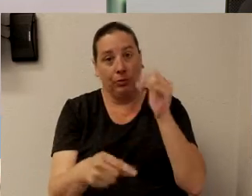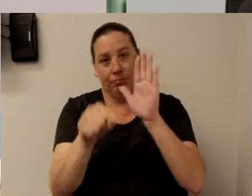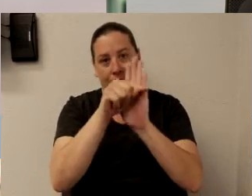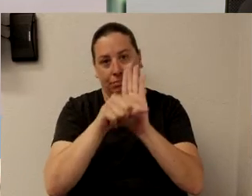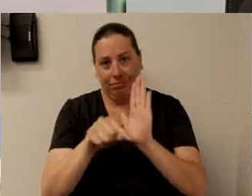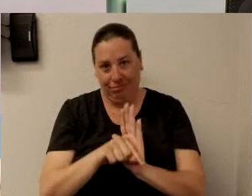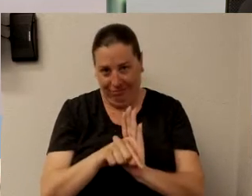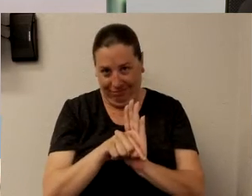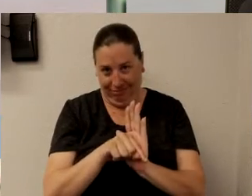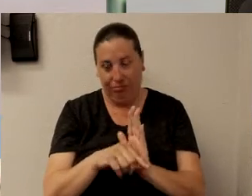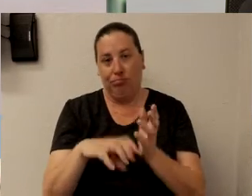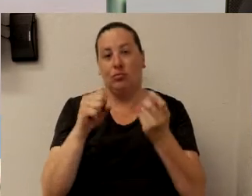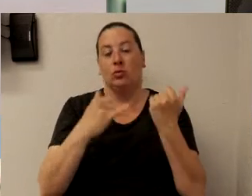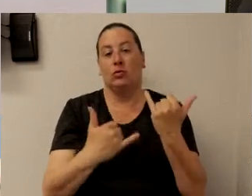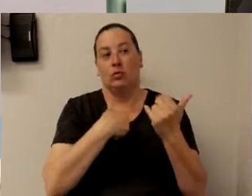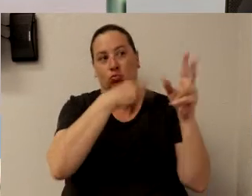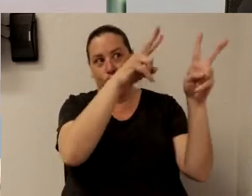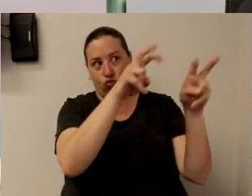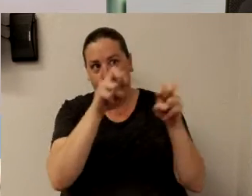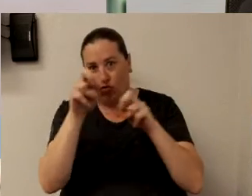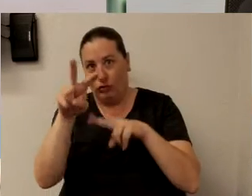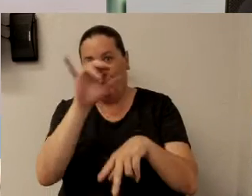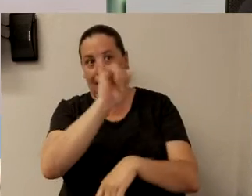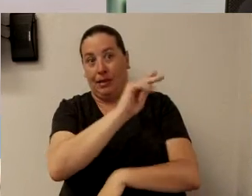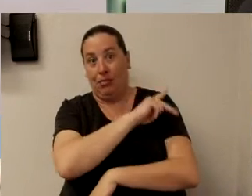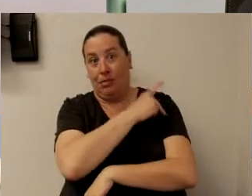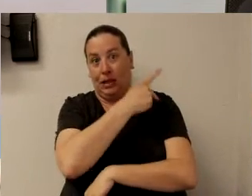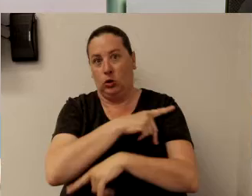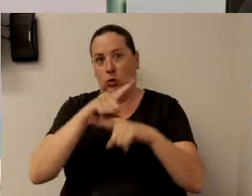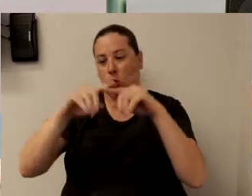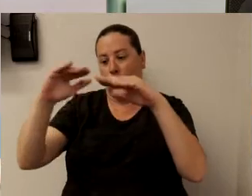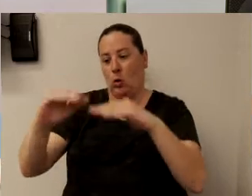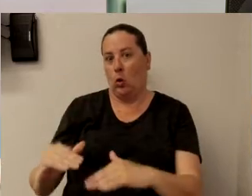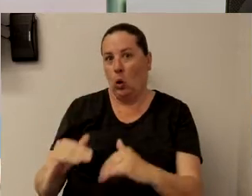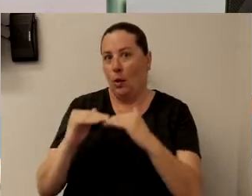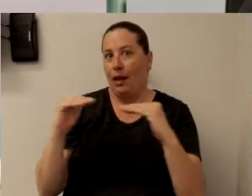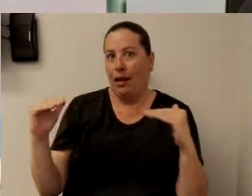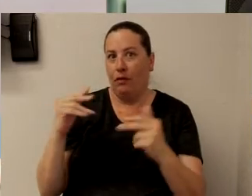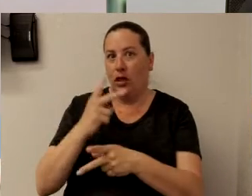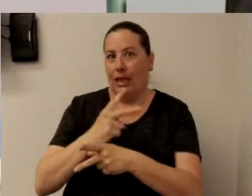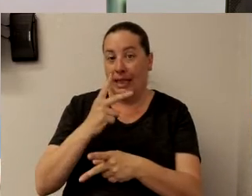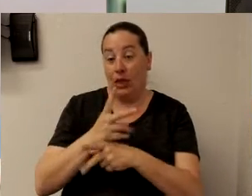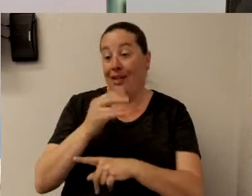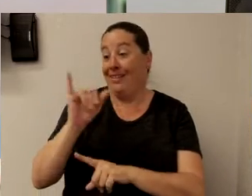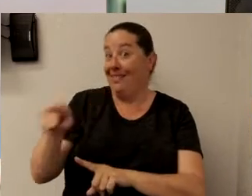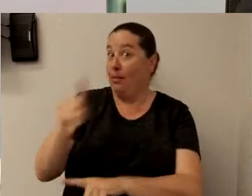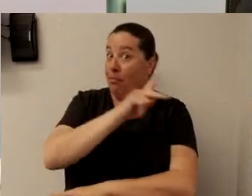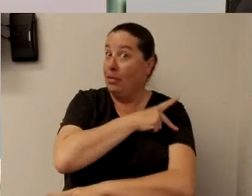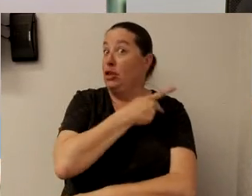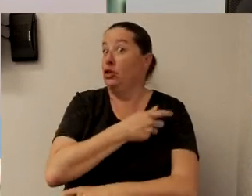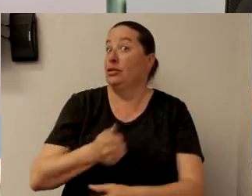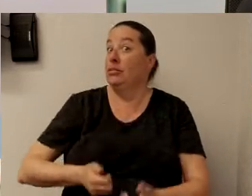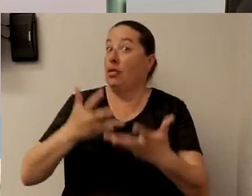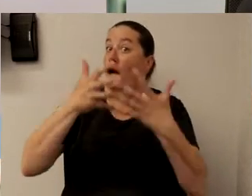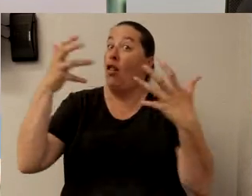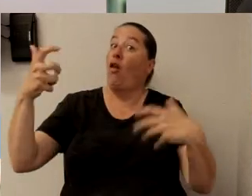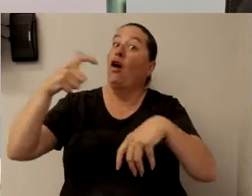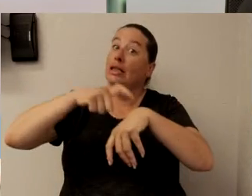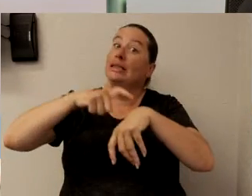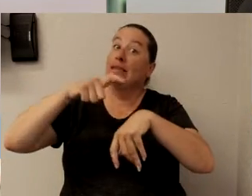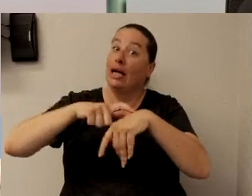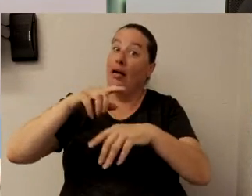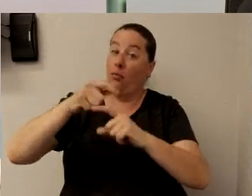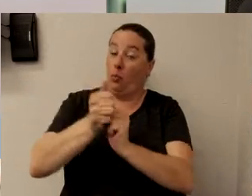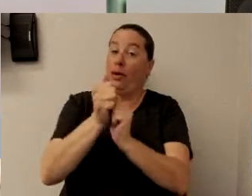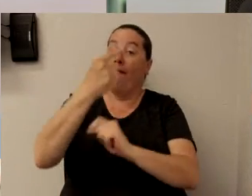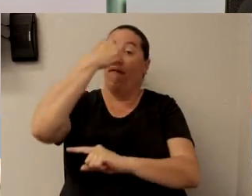patient to a lower level care. This is a patient that spent a long time on a ventilator. And generally the